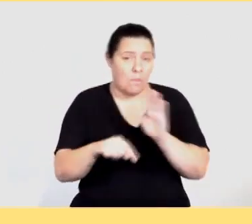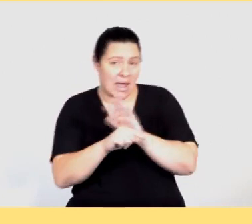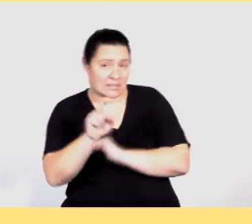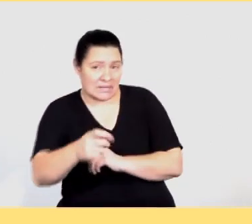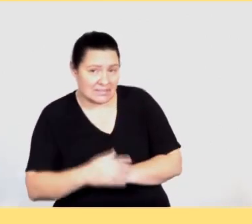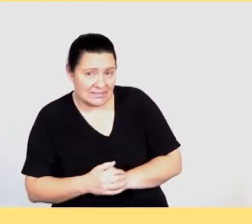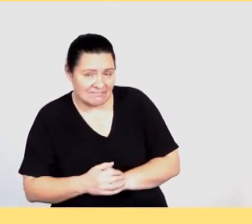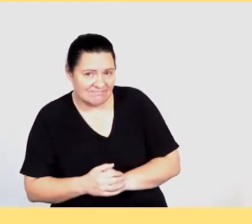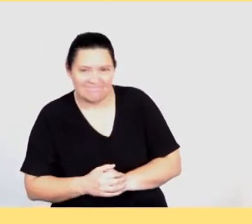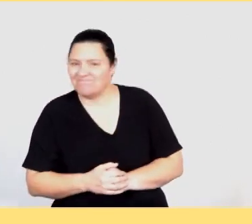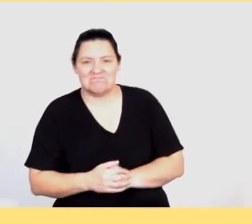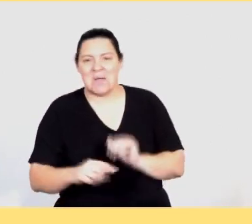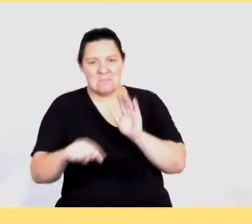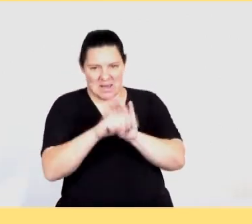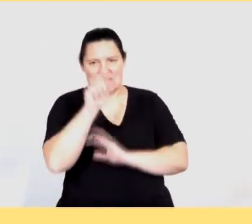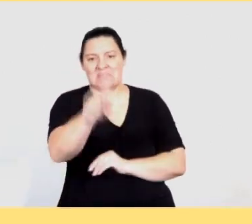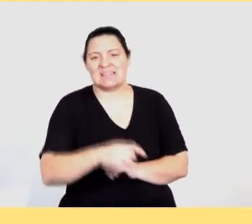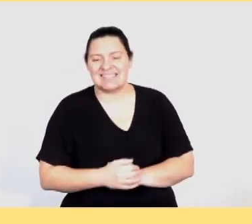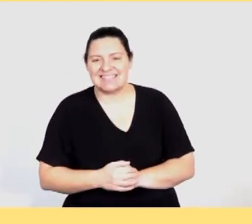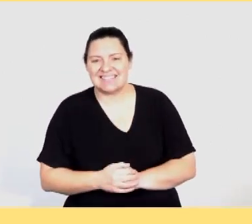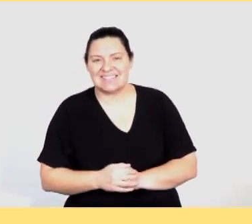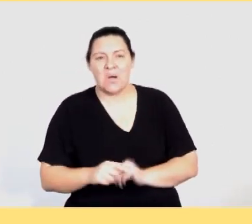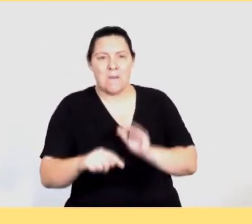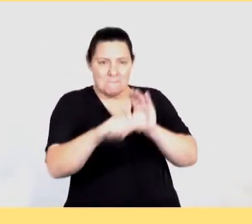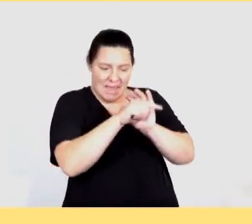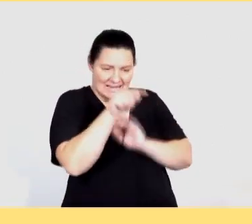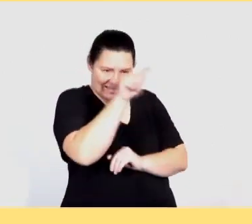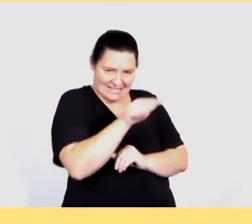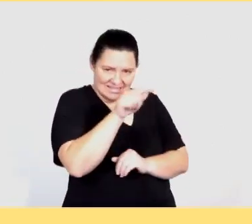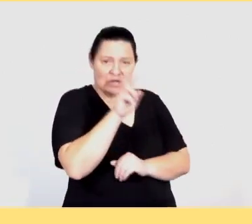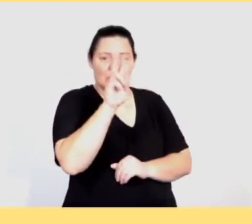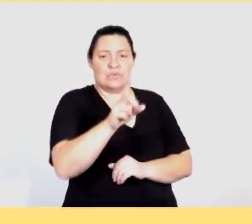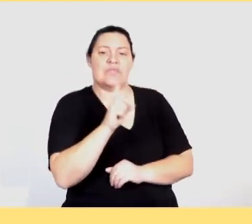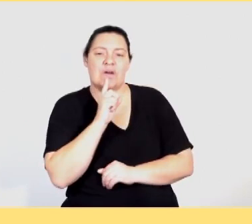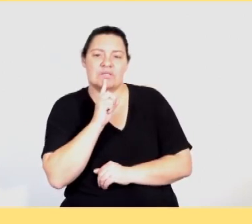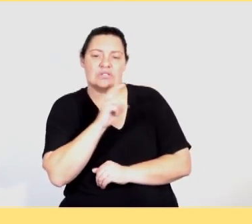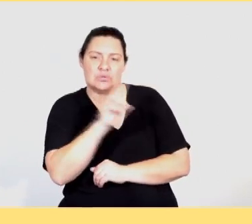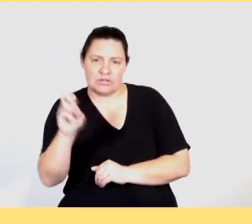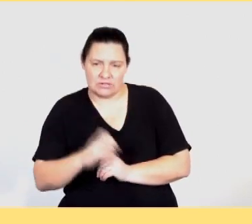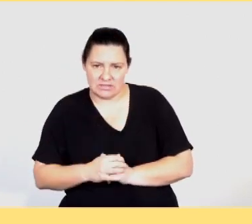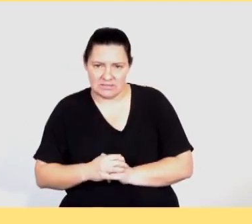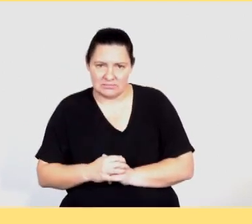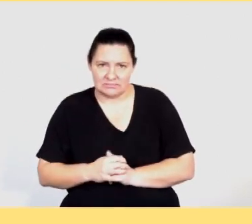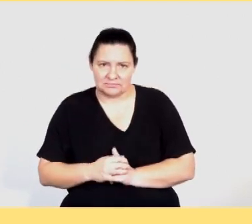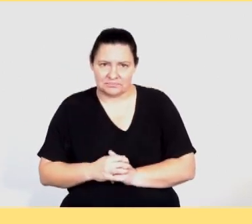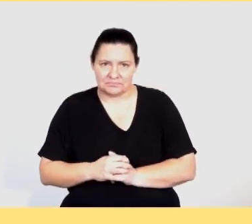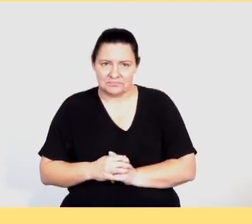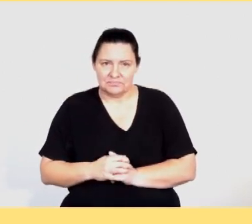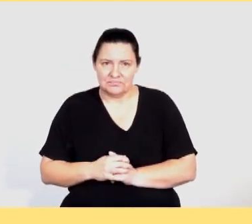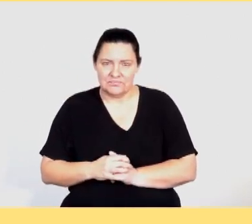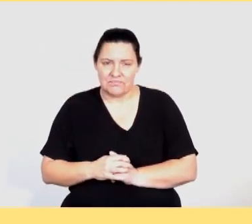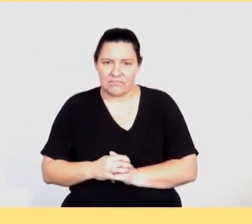plus here or a minus? It is a minus. So here you're going to have a minus 2,200. A